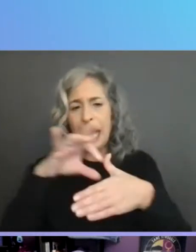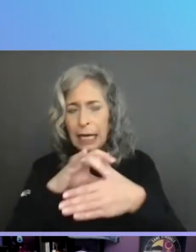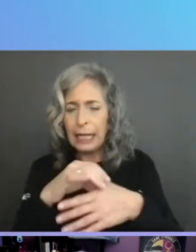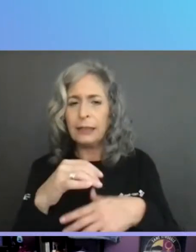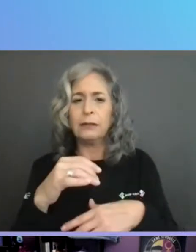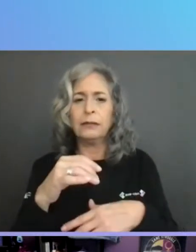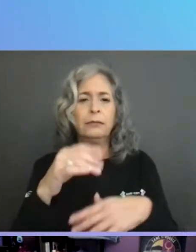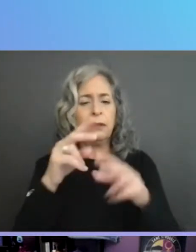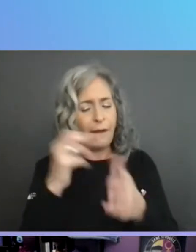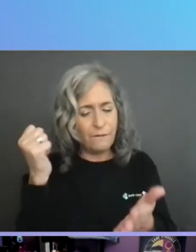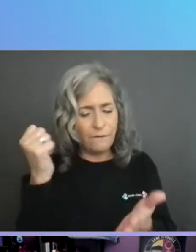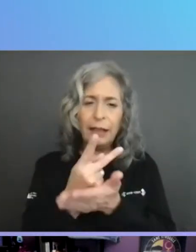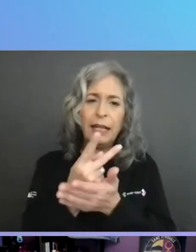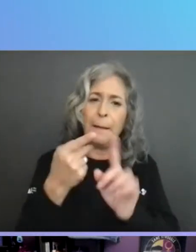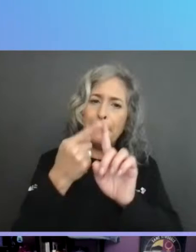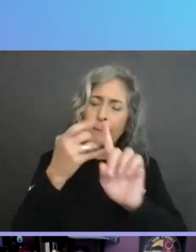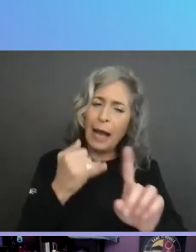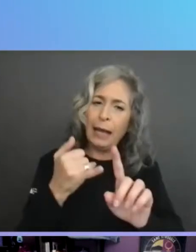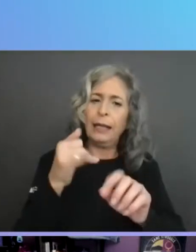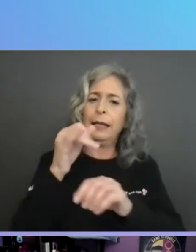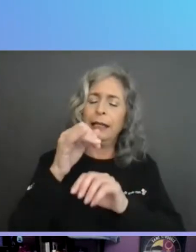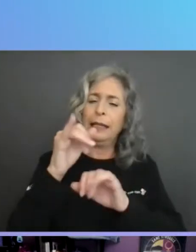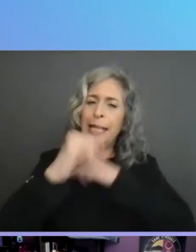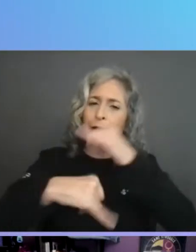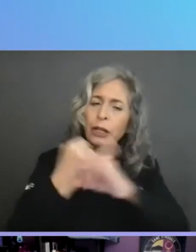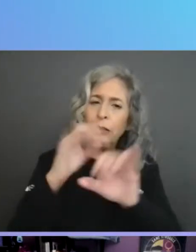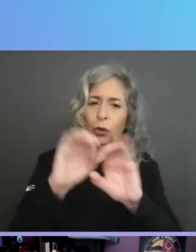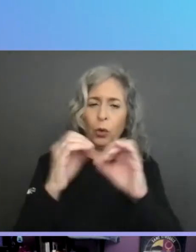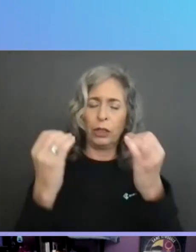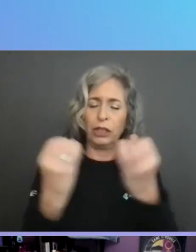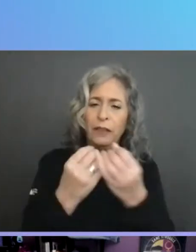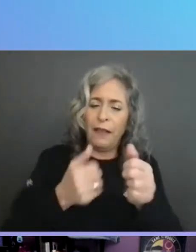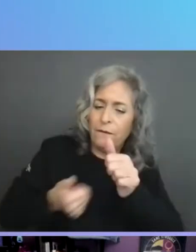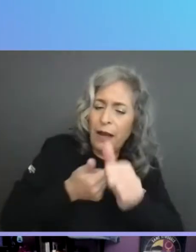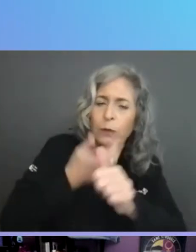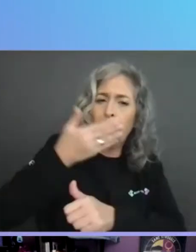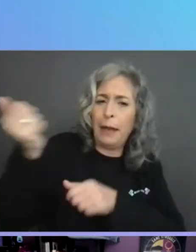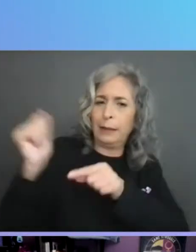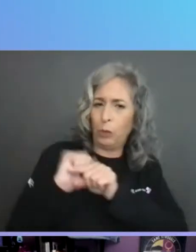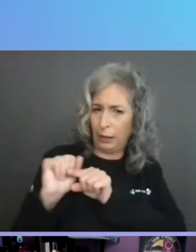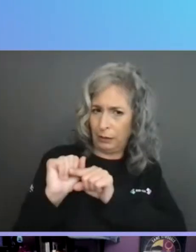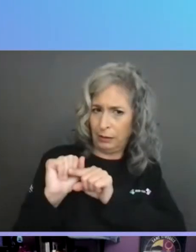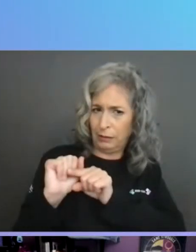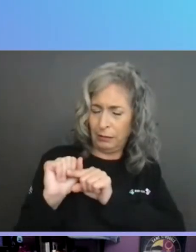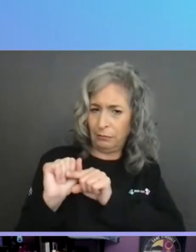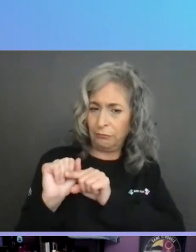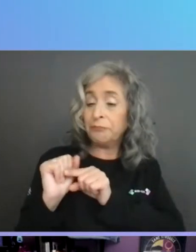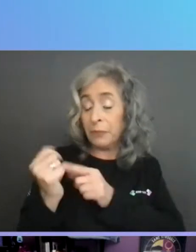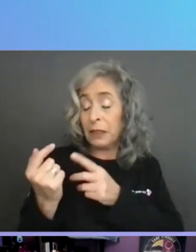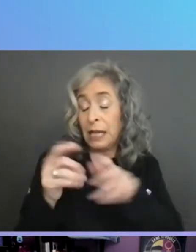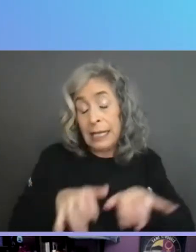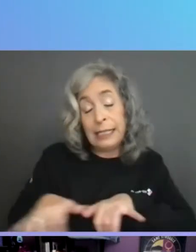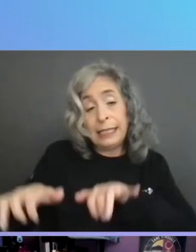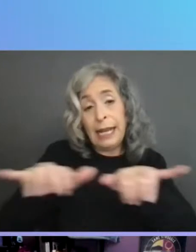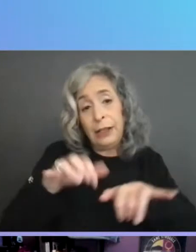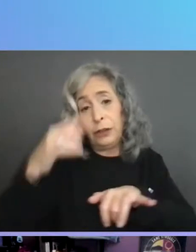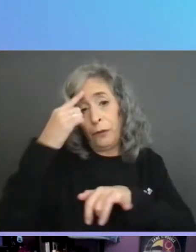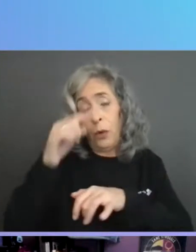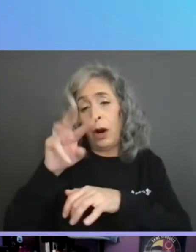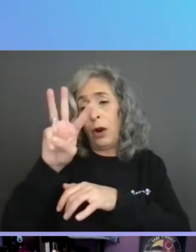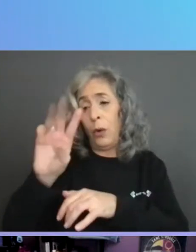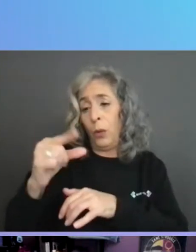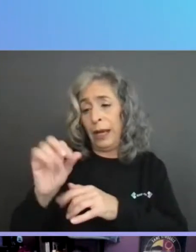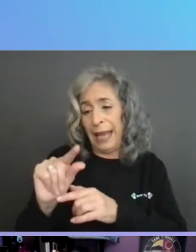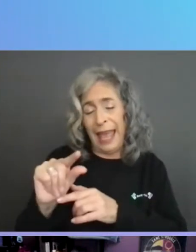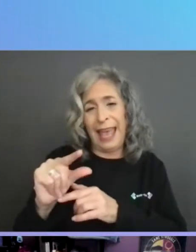it's validated by an international organization that follows best practices. Because while there are standards for WCAG, we know what that